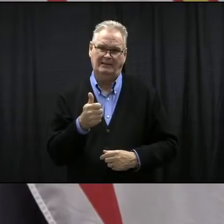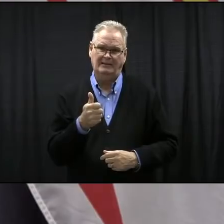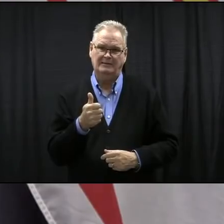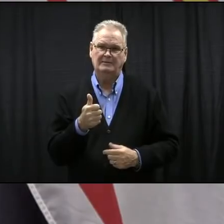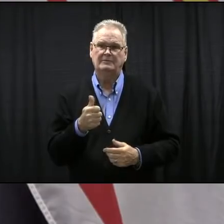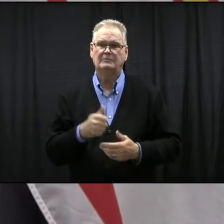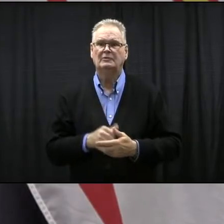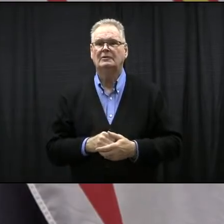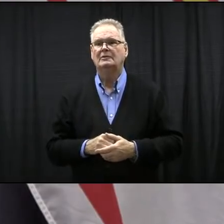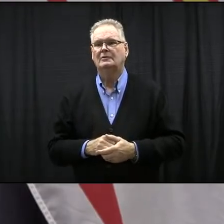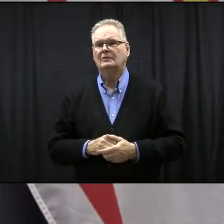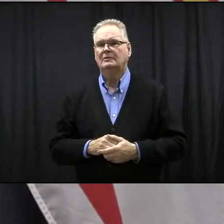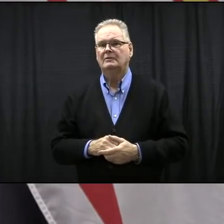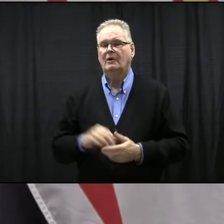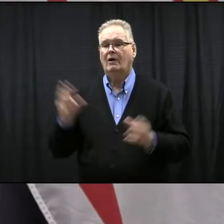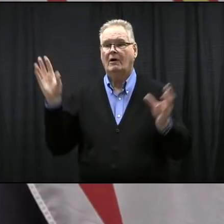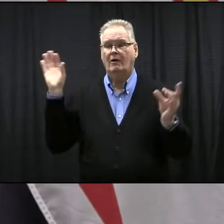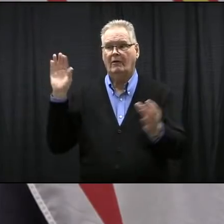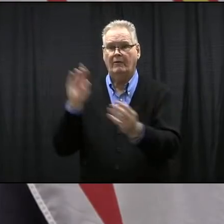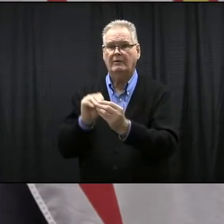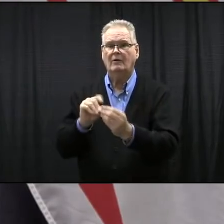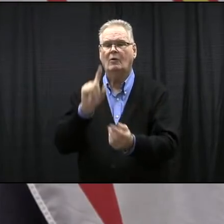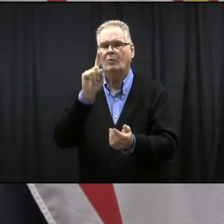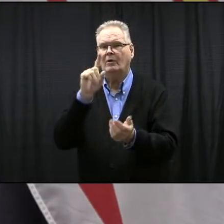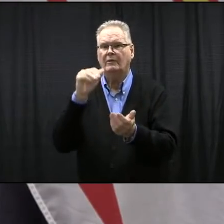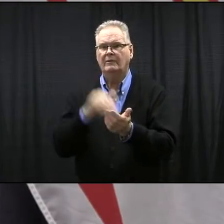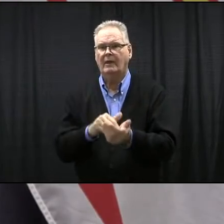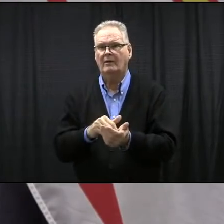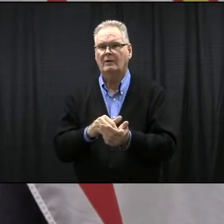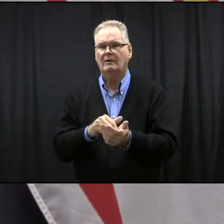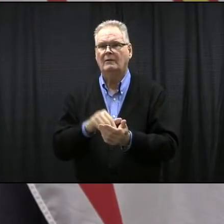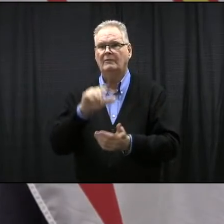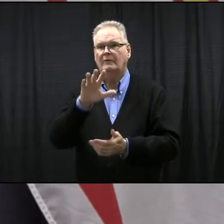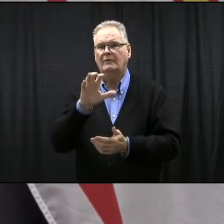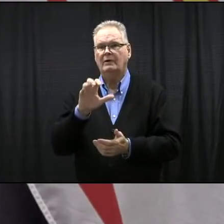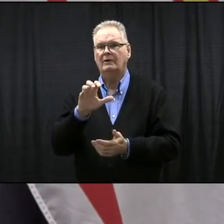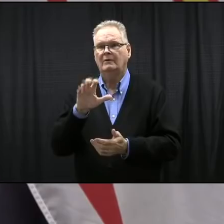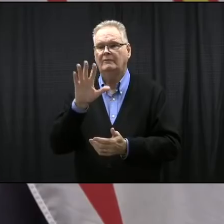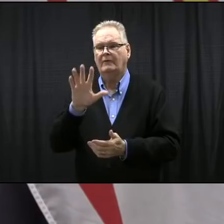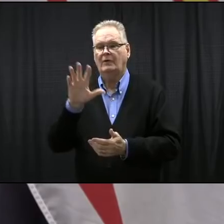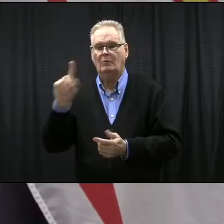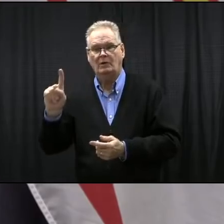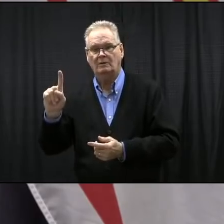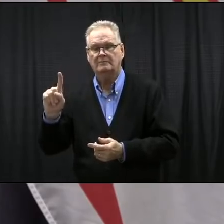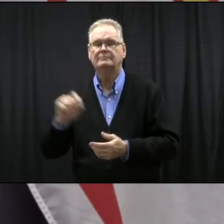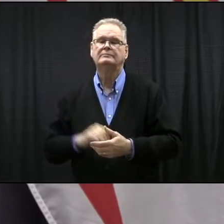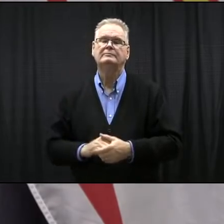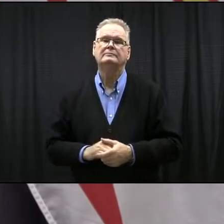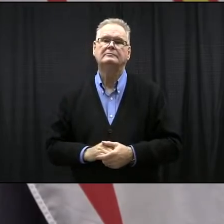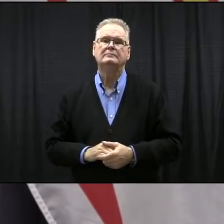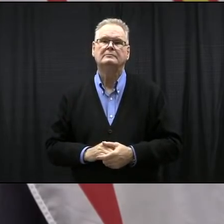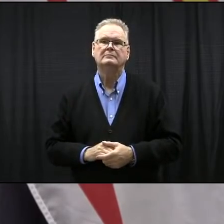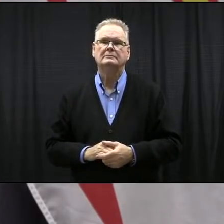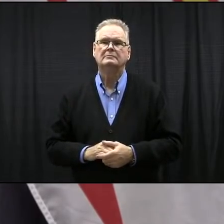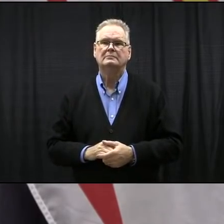its defenses against the 4th wave of COVID-19. Please get vaccinated and hold fast, Newfoundland and